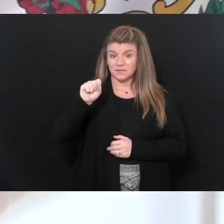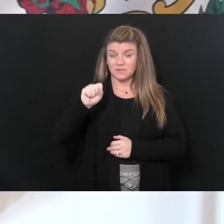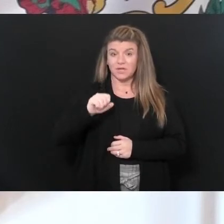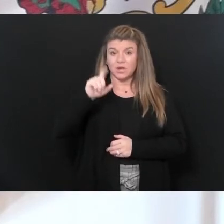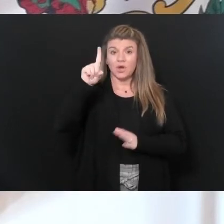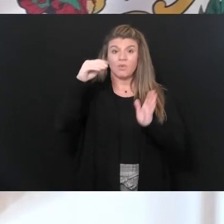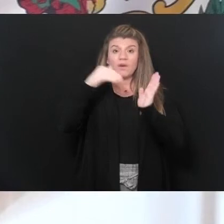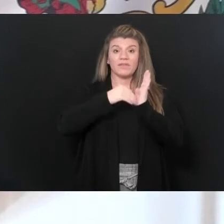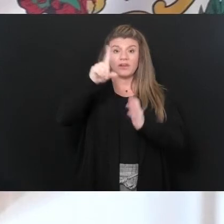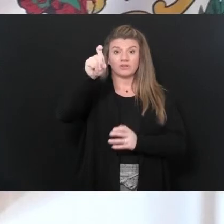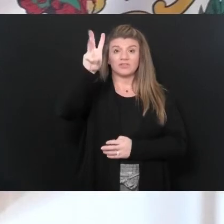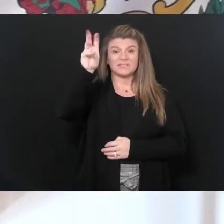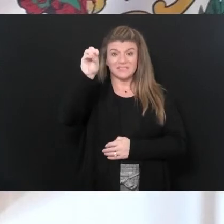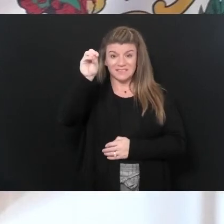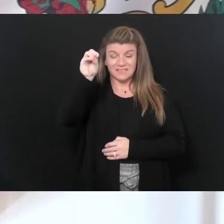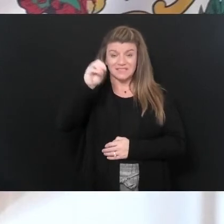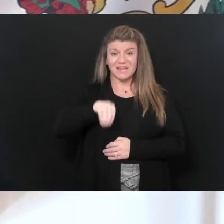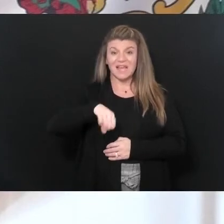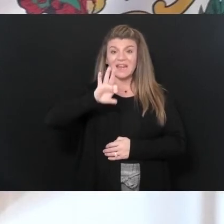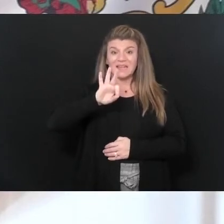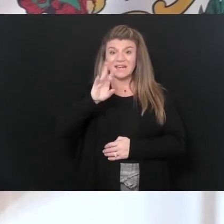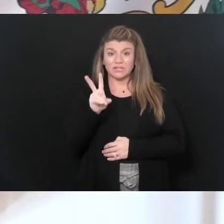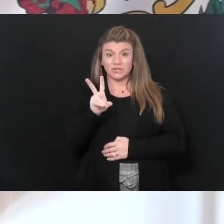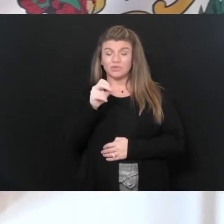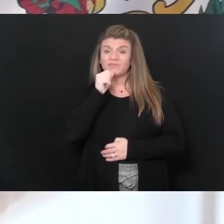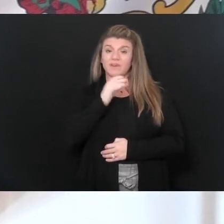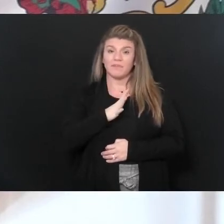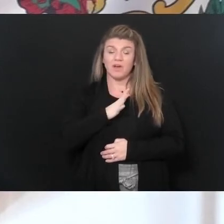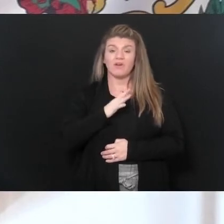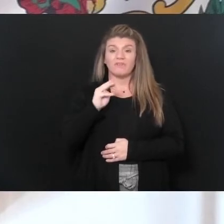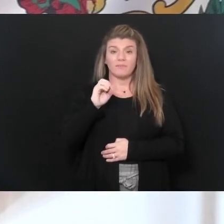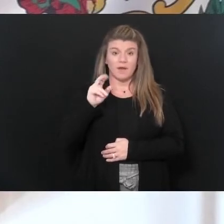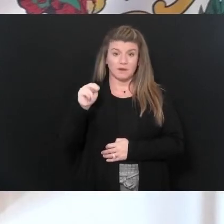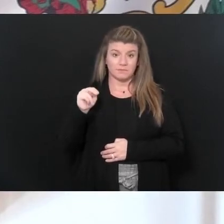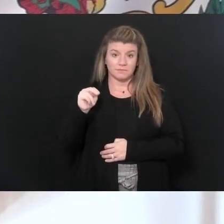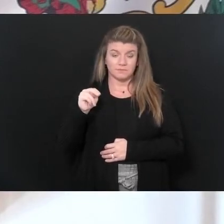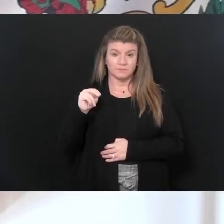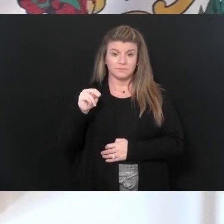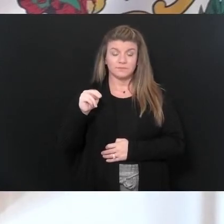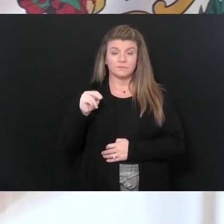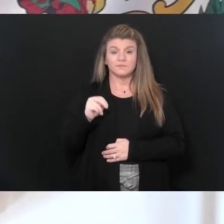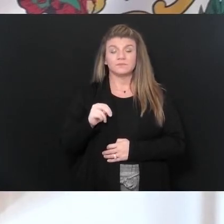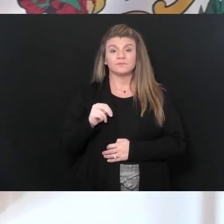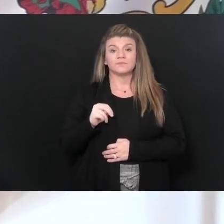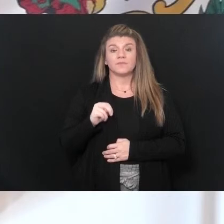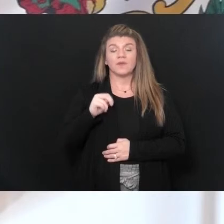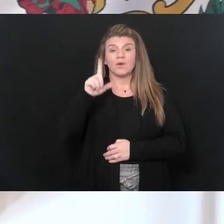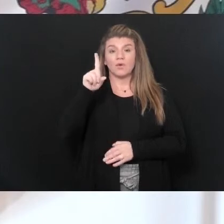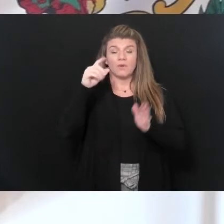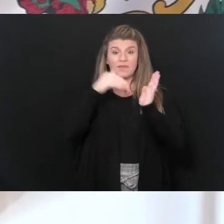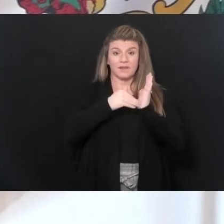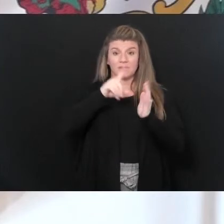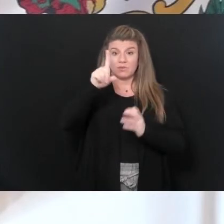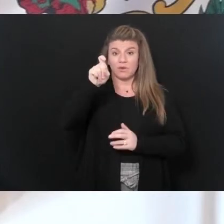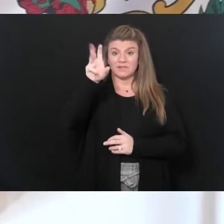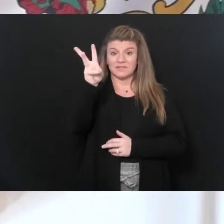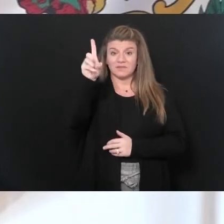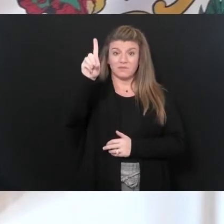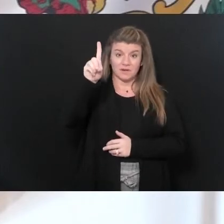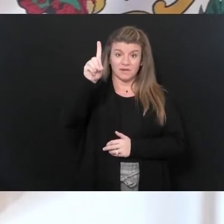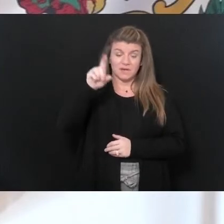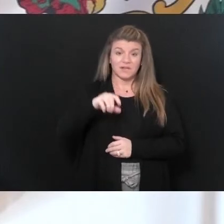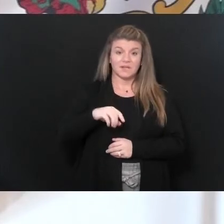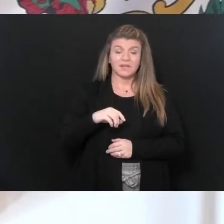Our 1160th death, a 92-year-old female from Monongahelia County. Our 1161st